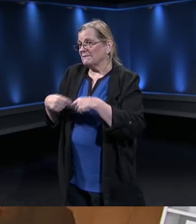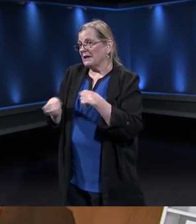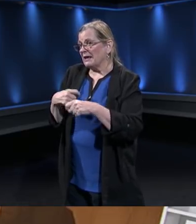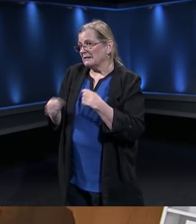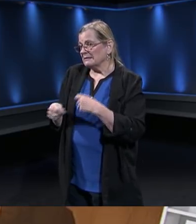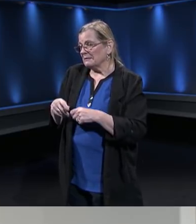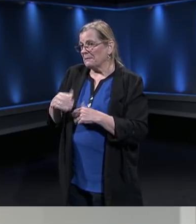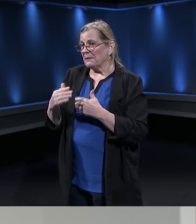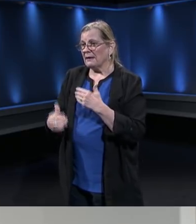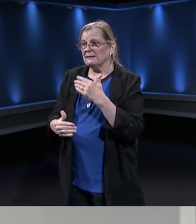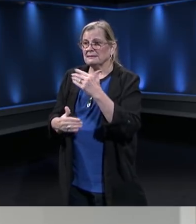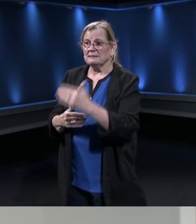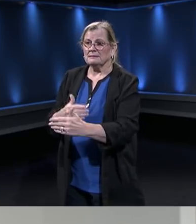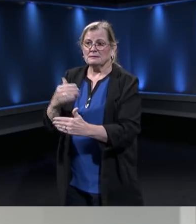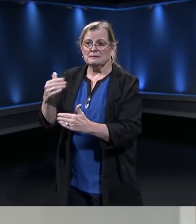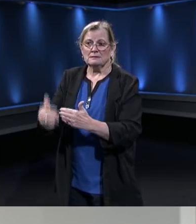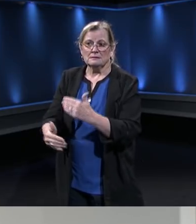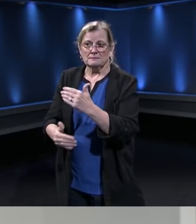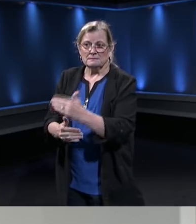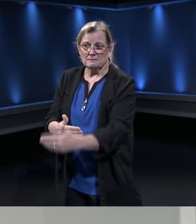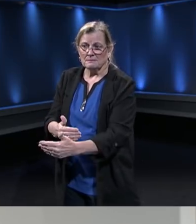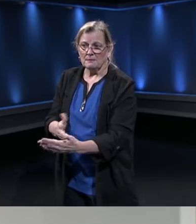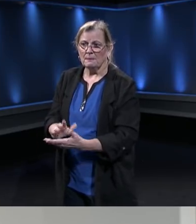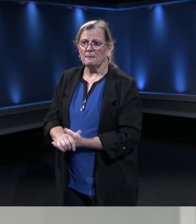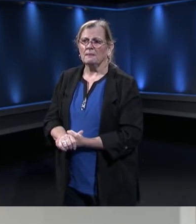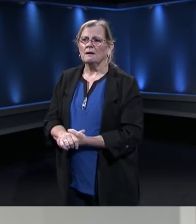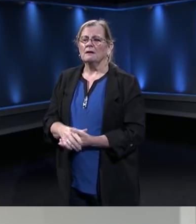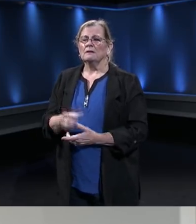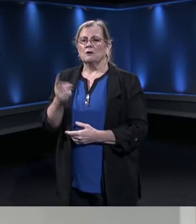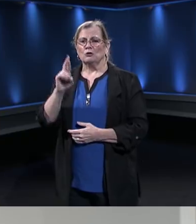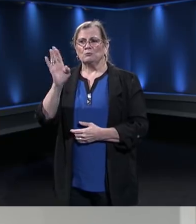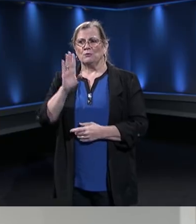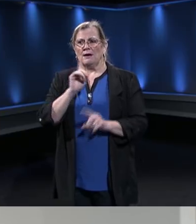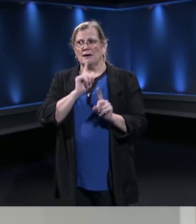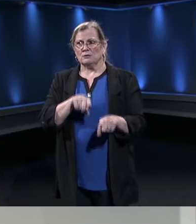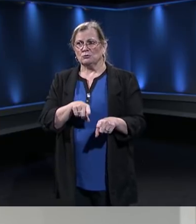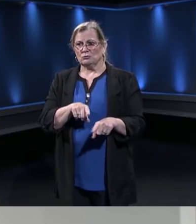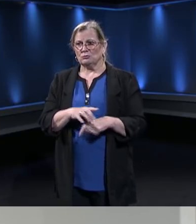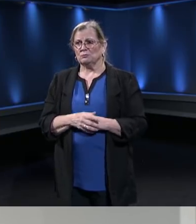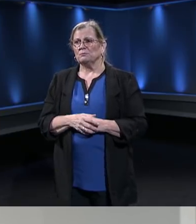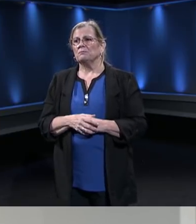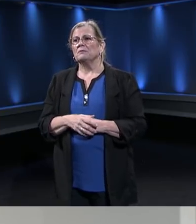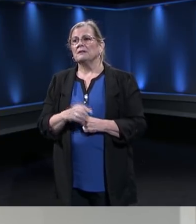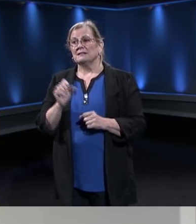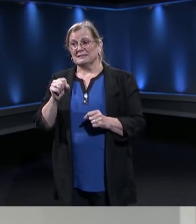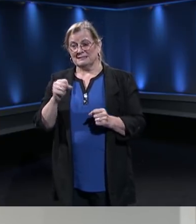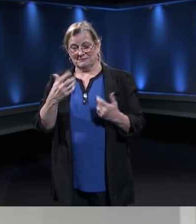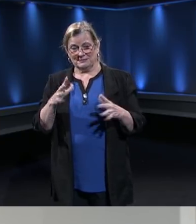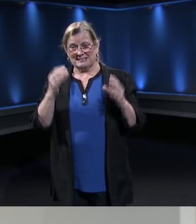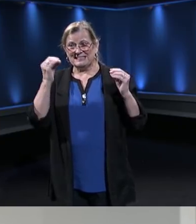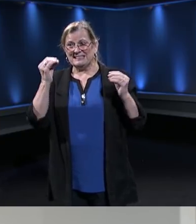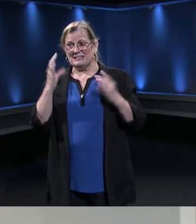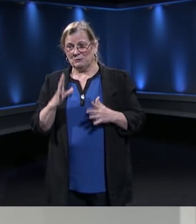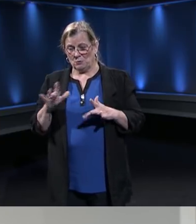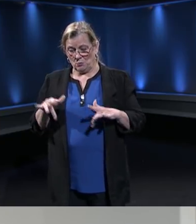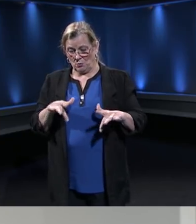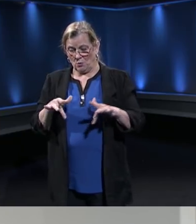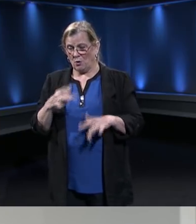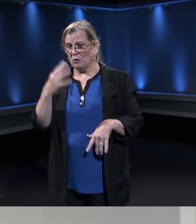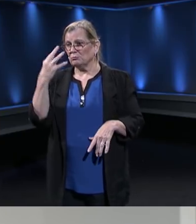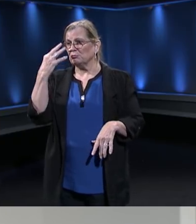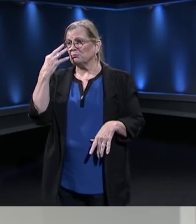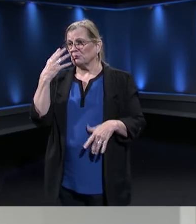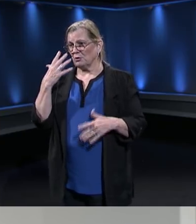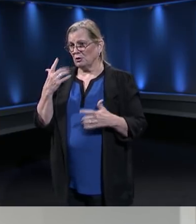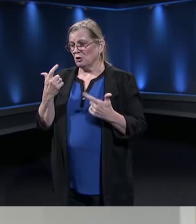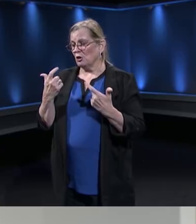Sure. Well, we've shared with our principals to have teachers record all of their large group instructional